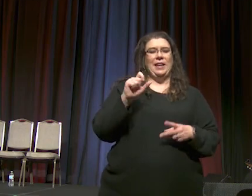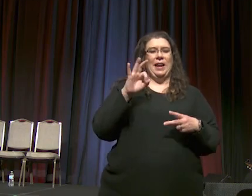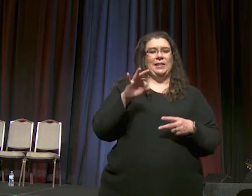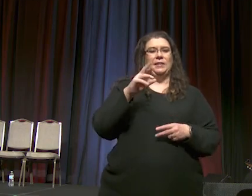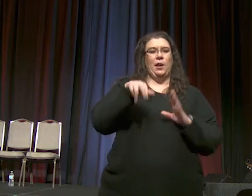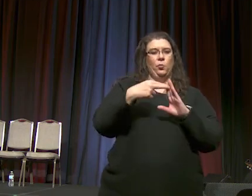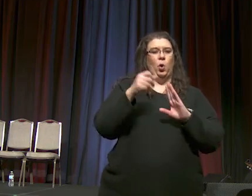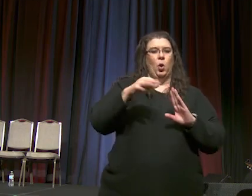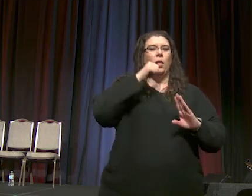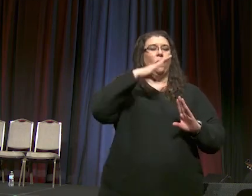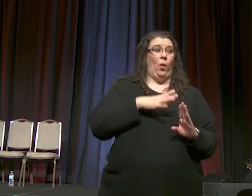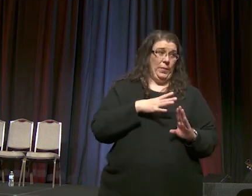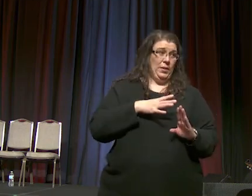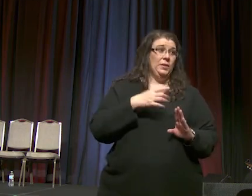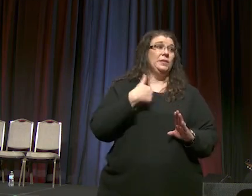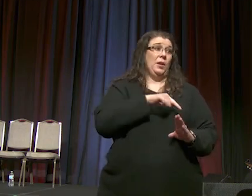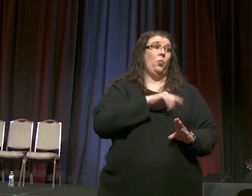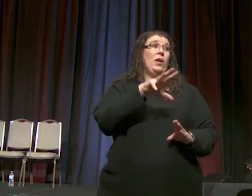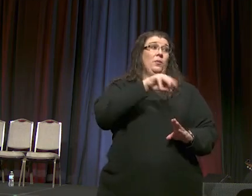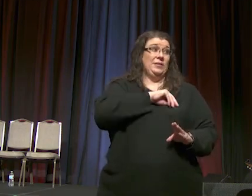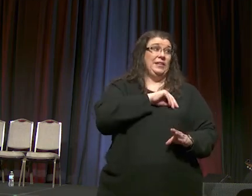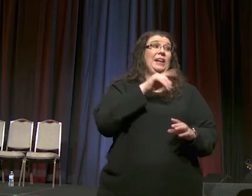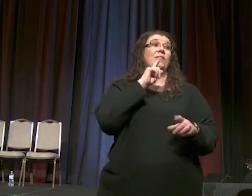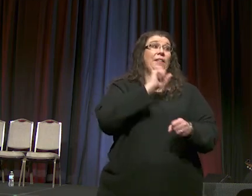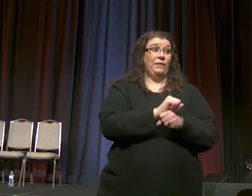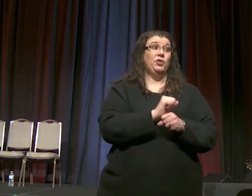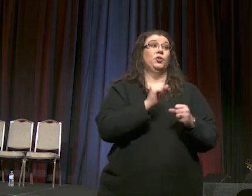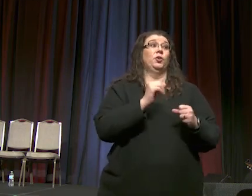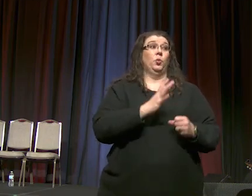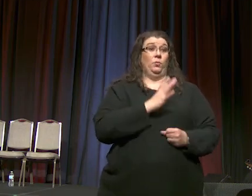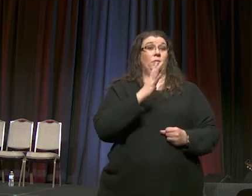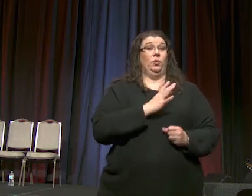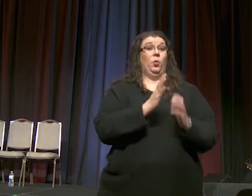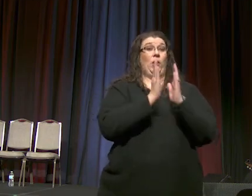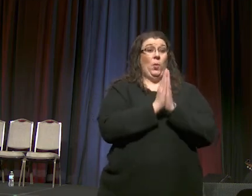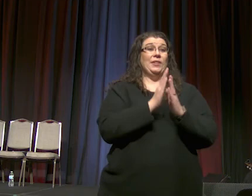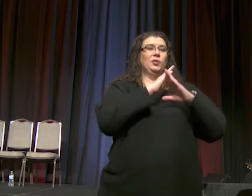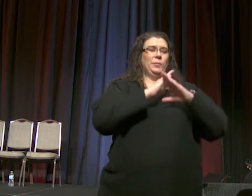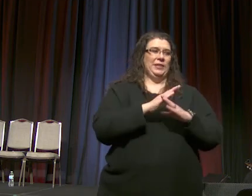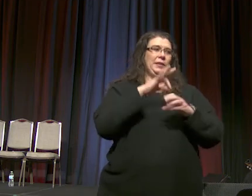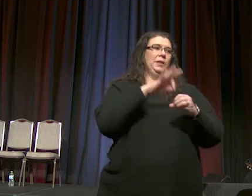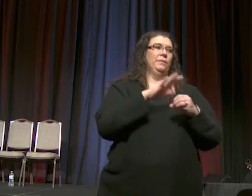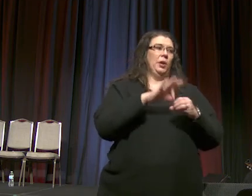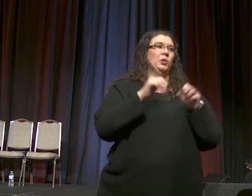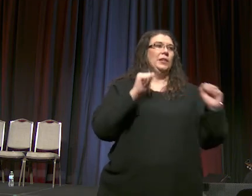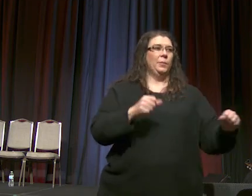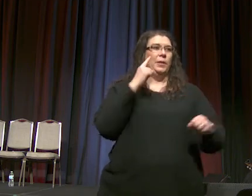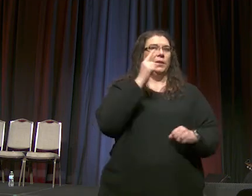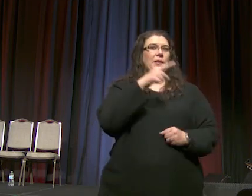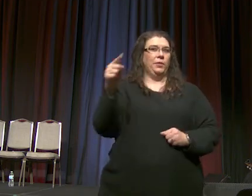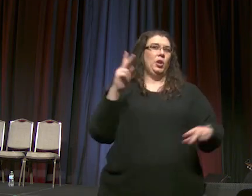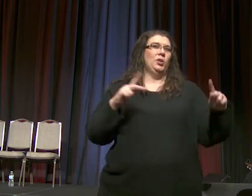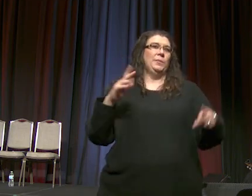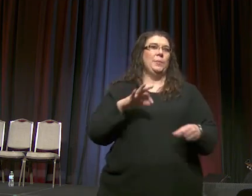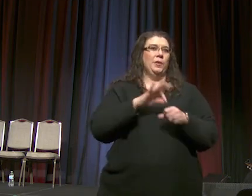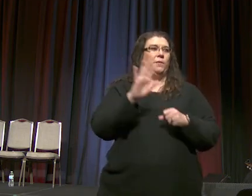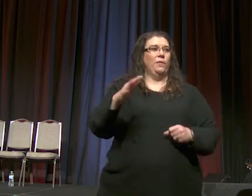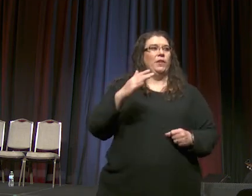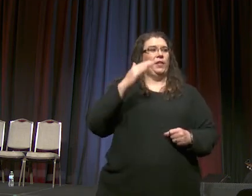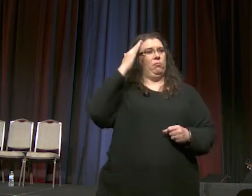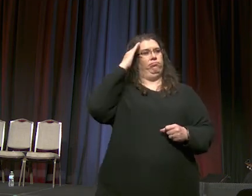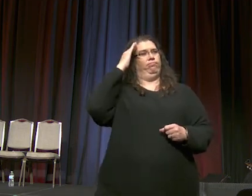official request for that as a way to protect the votes and the ability for those delegates to vote their